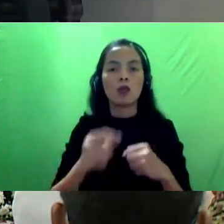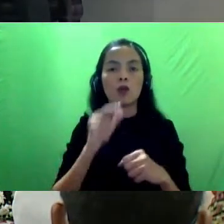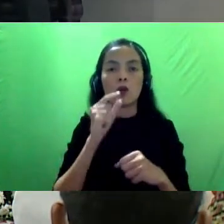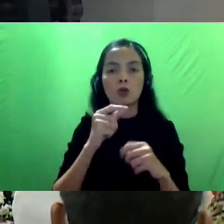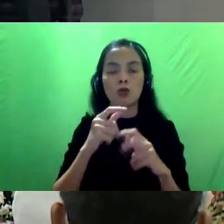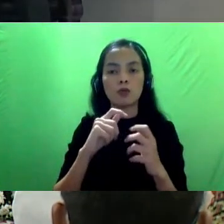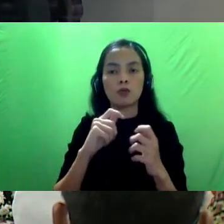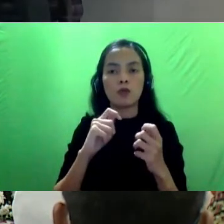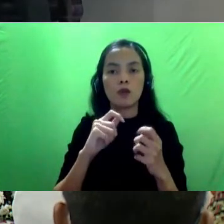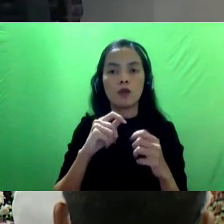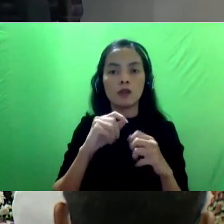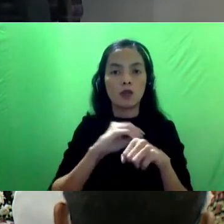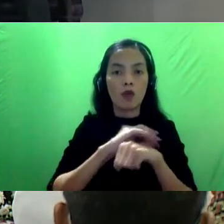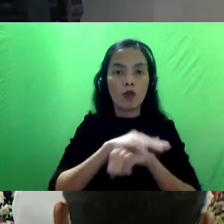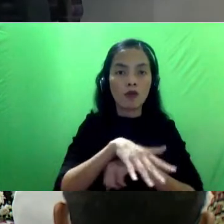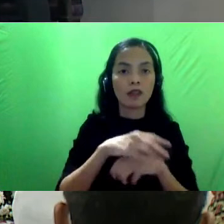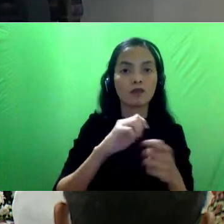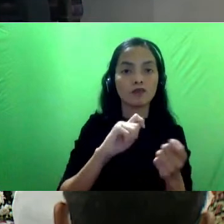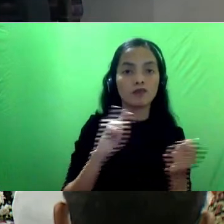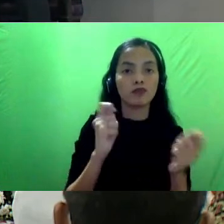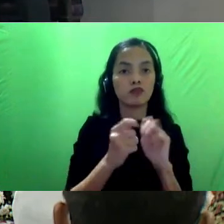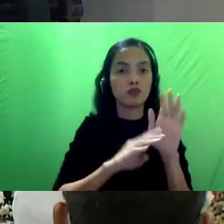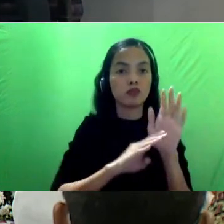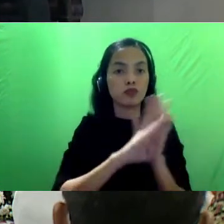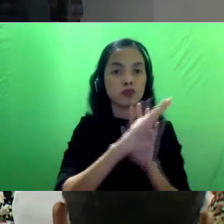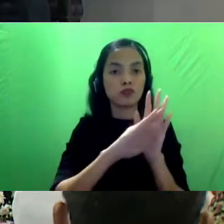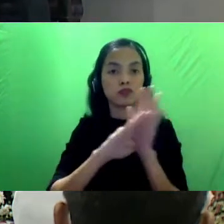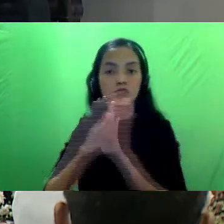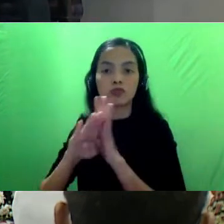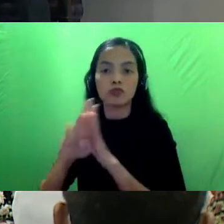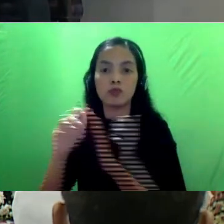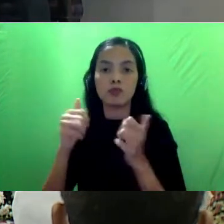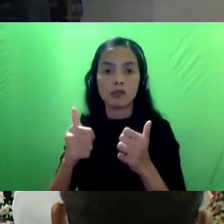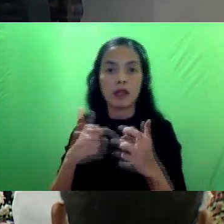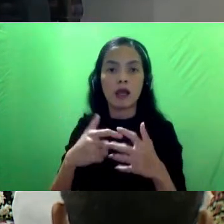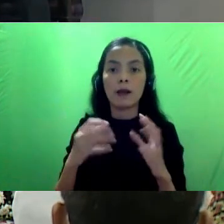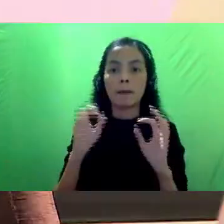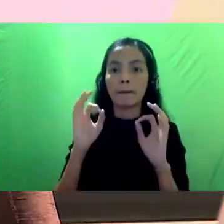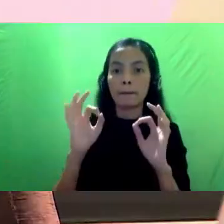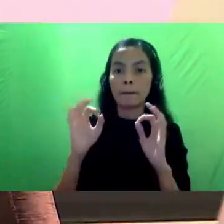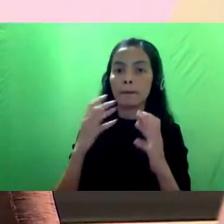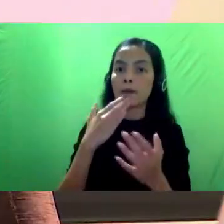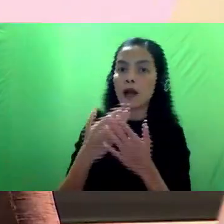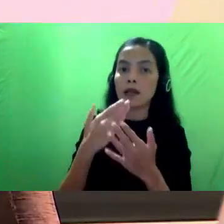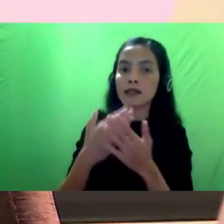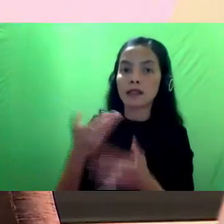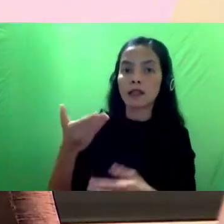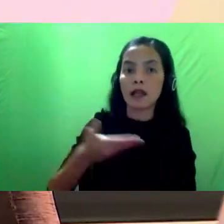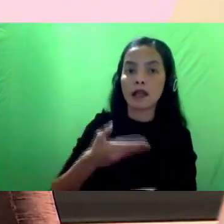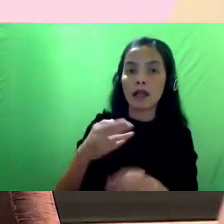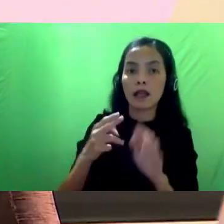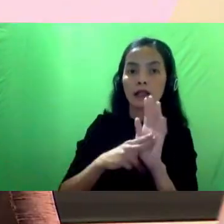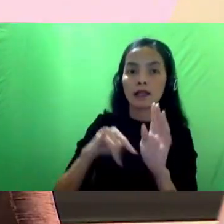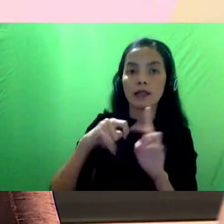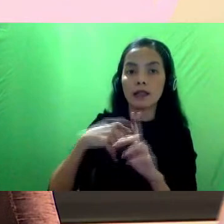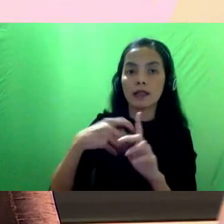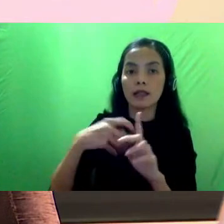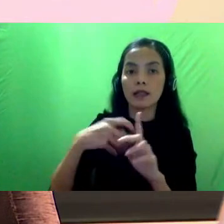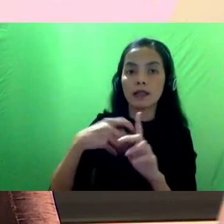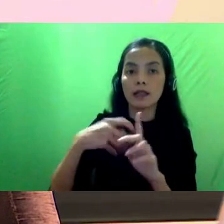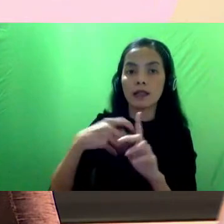questions, Niken. Today I would like to use the opportunity to present study findings that was conducted